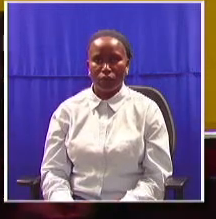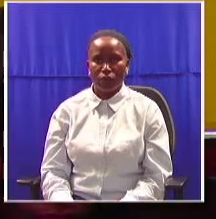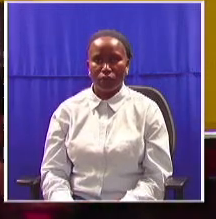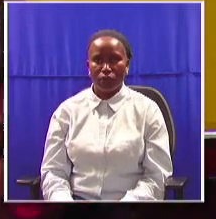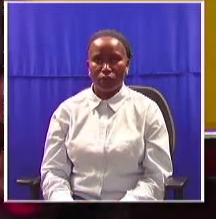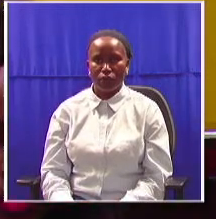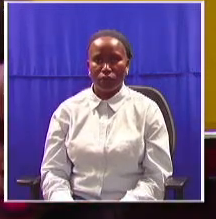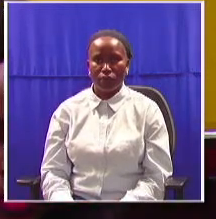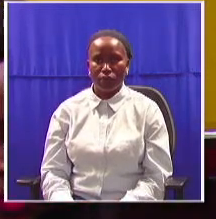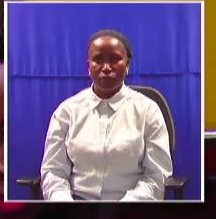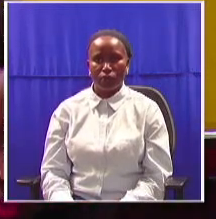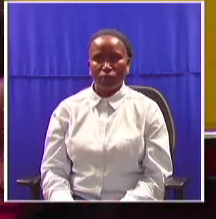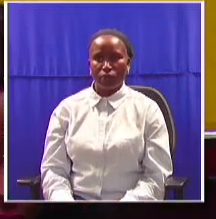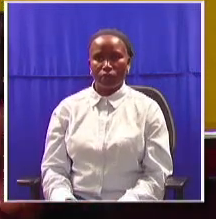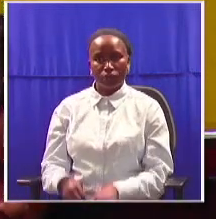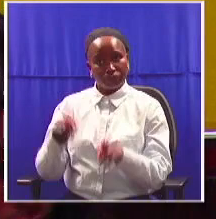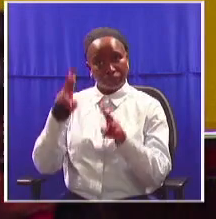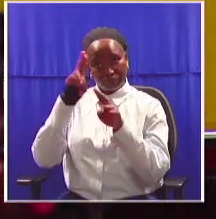Honorable members,